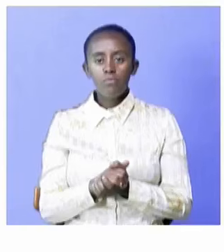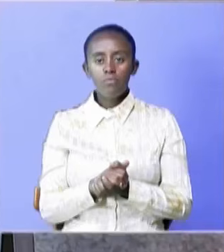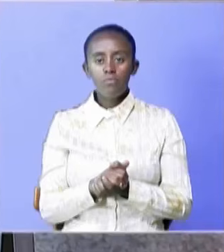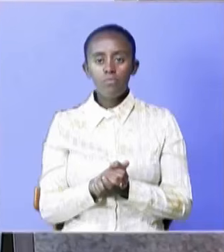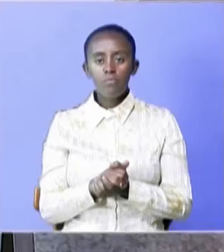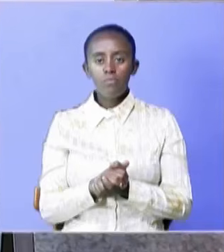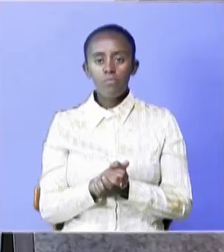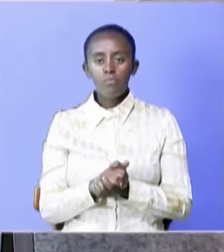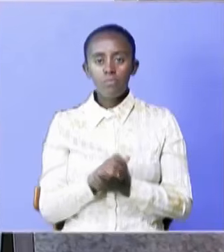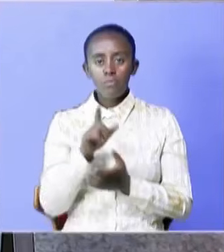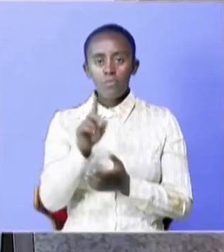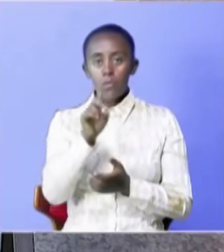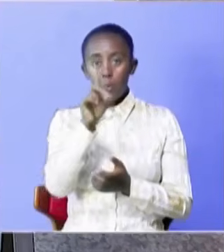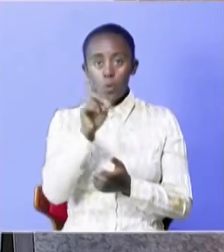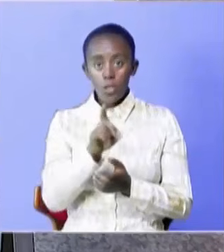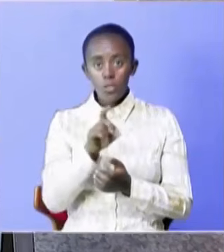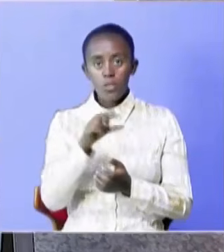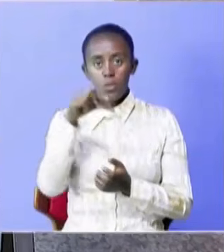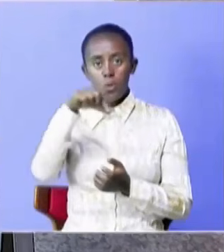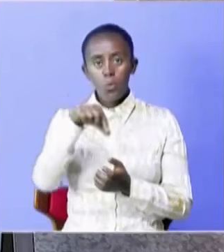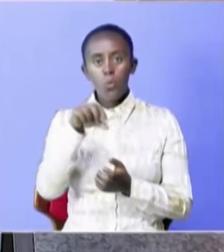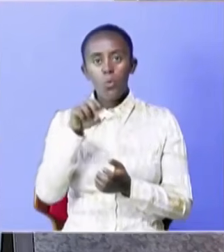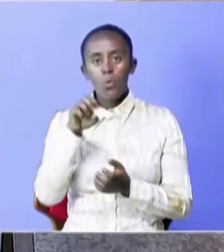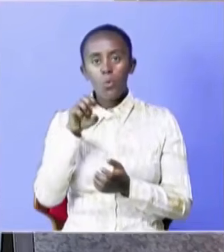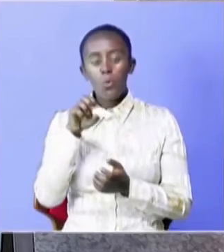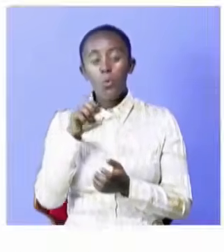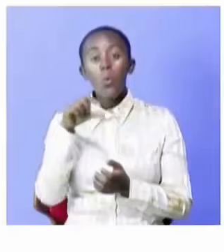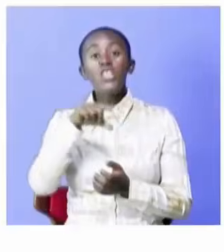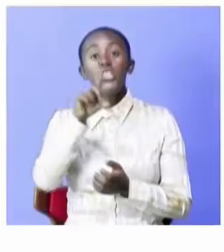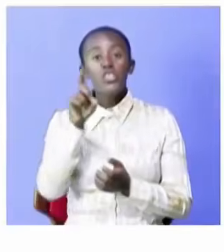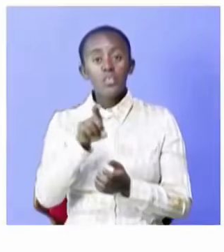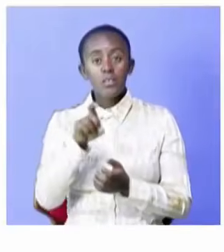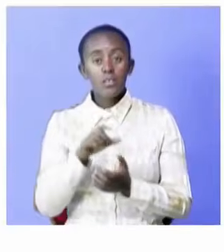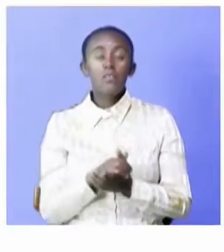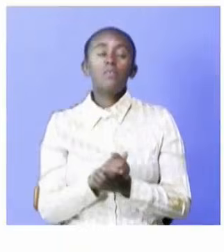If it is a question, for example,